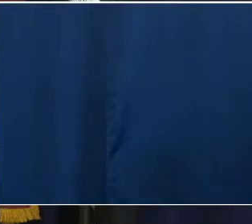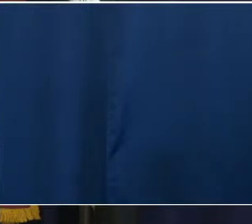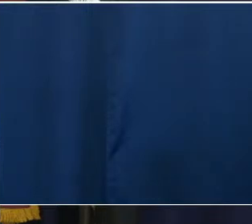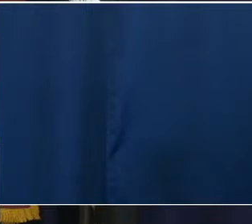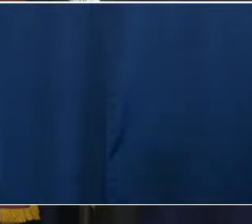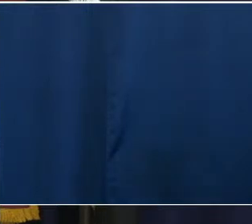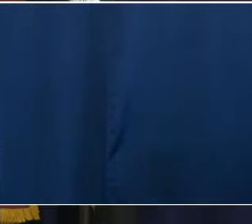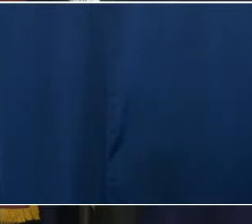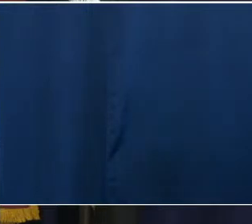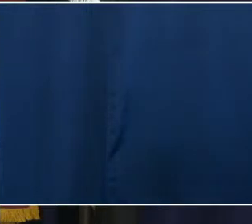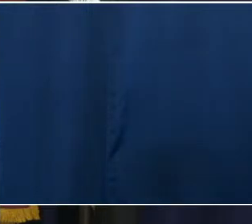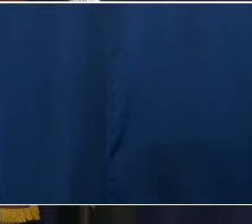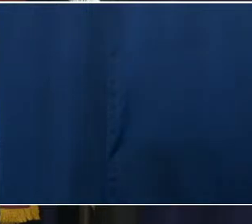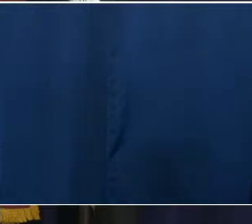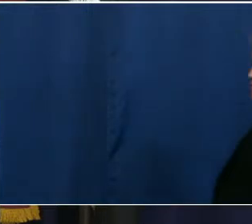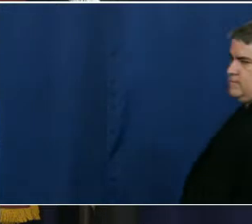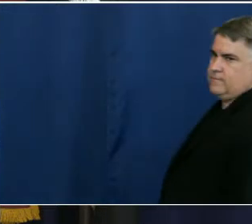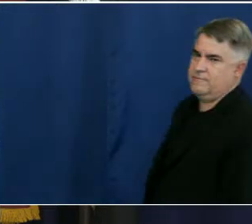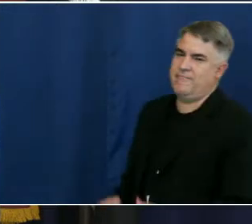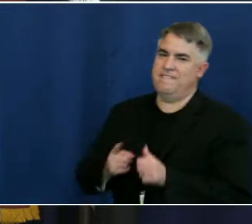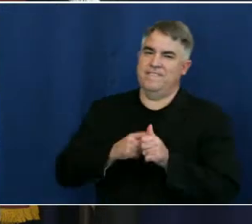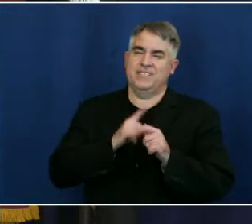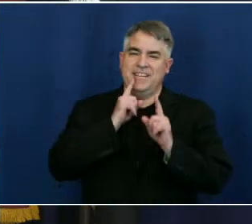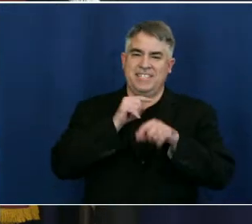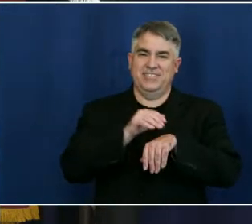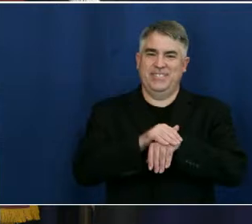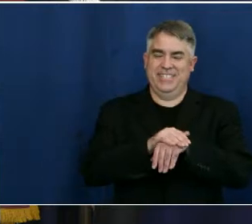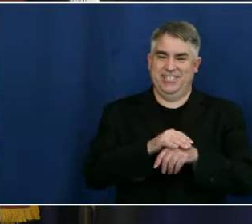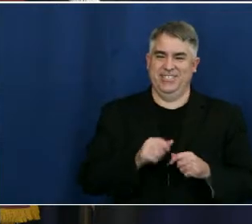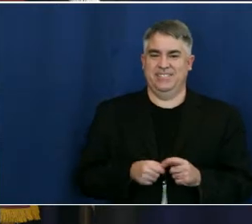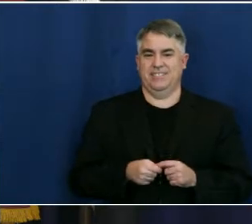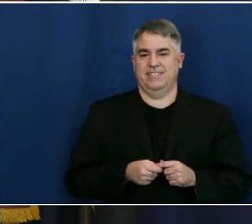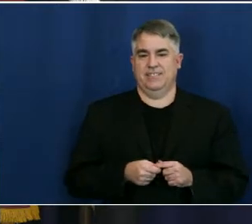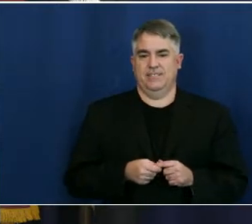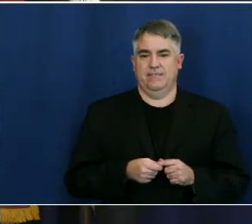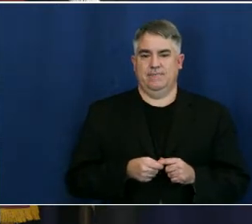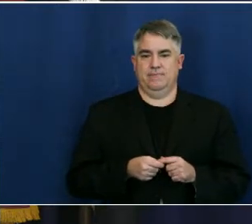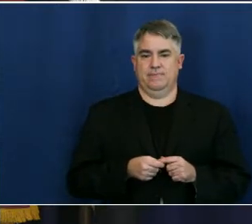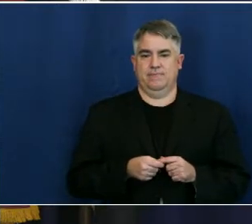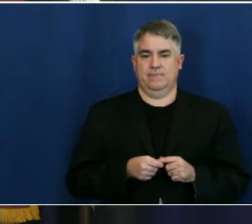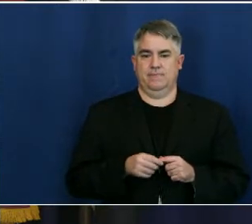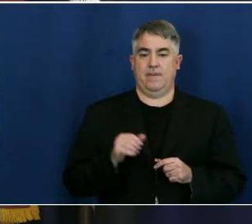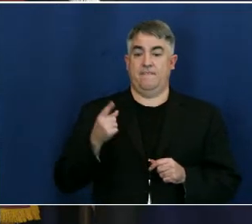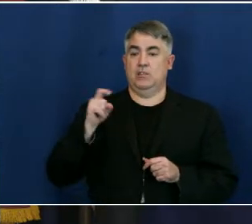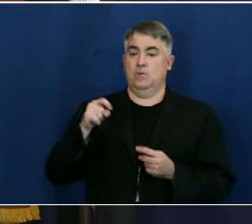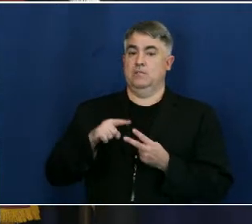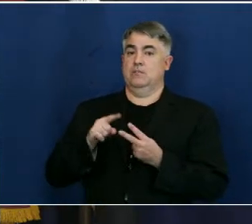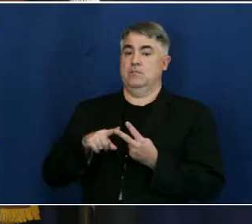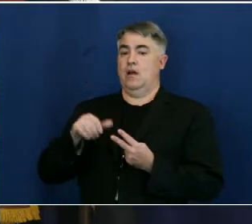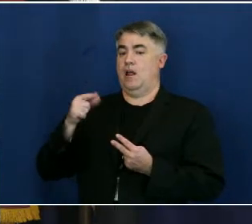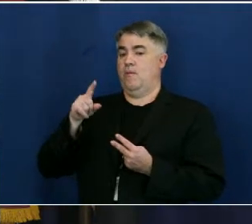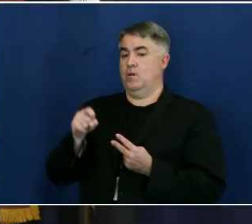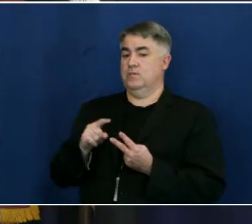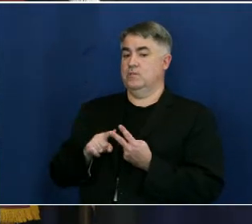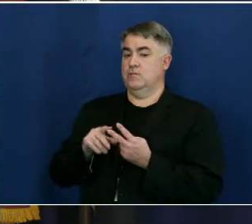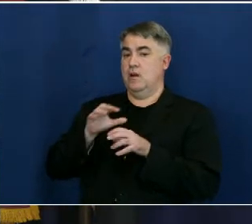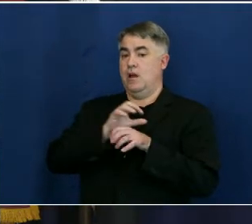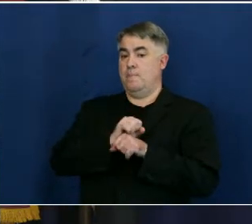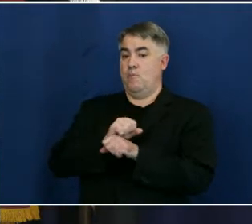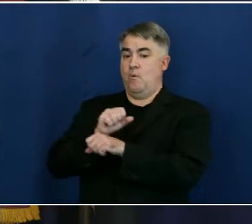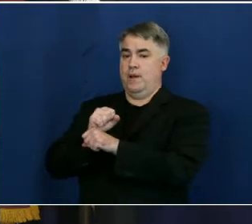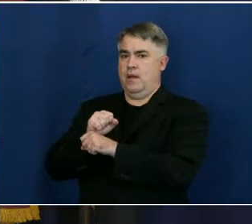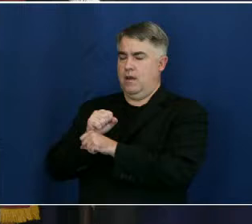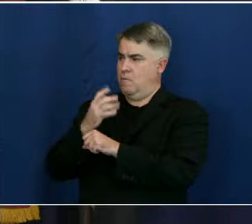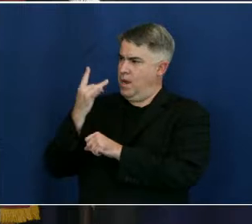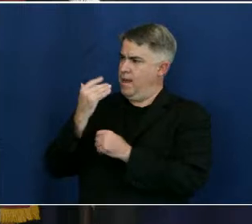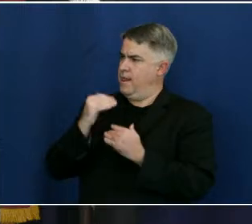you explain why there are limited appointments and the impact that vaccine supply has on this?